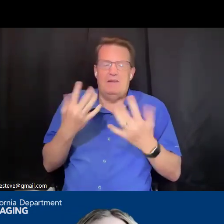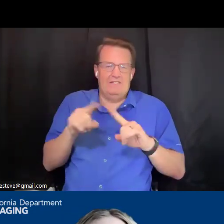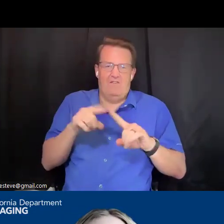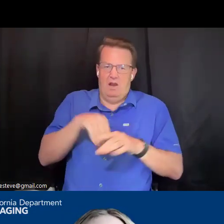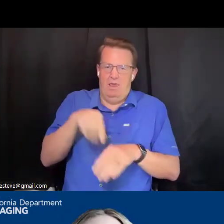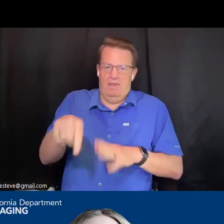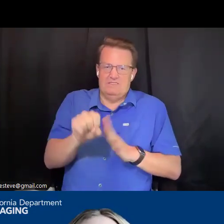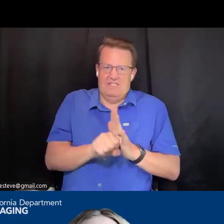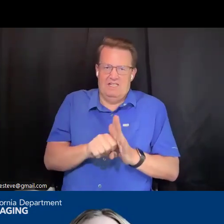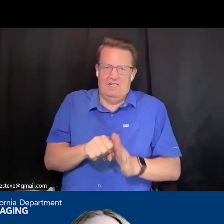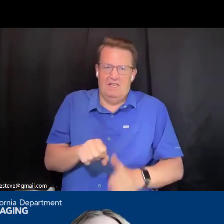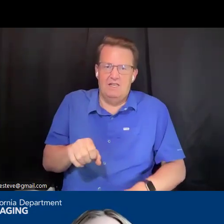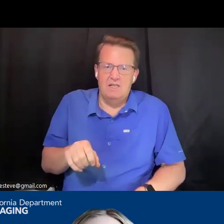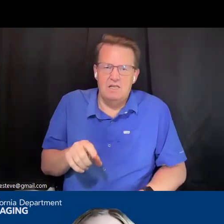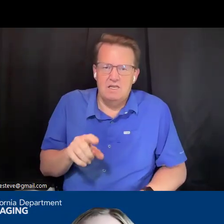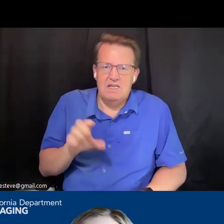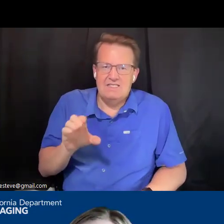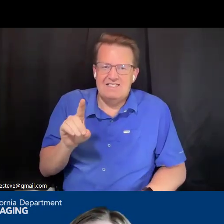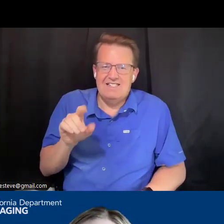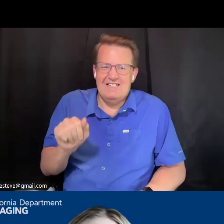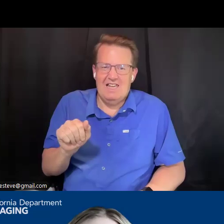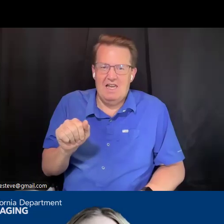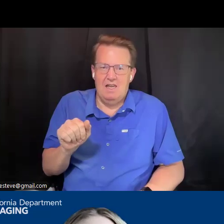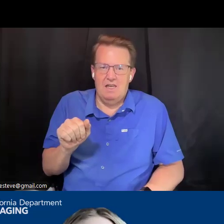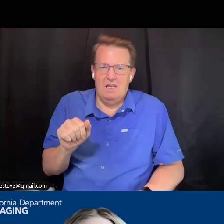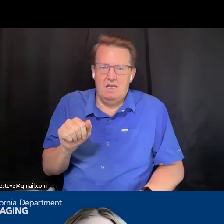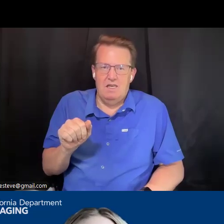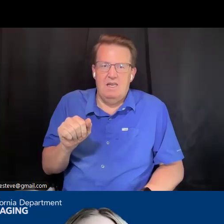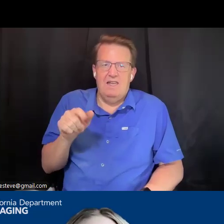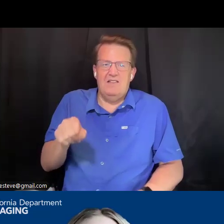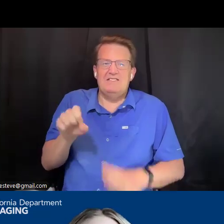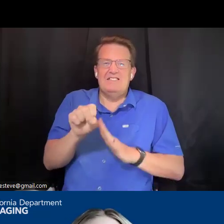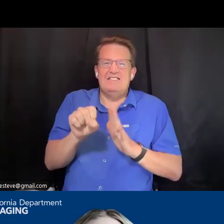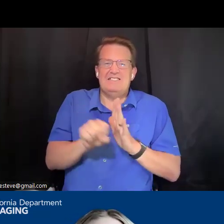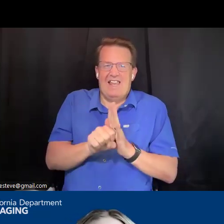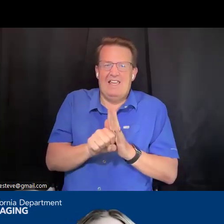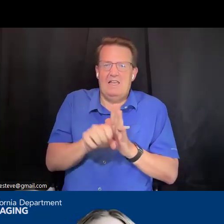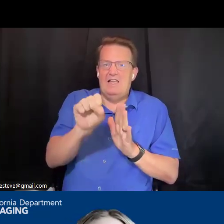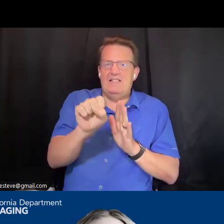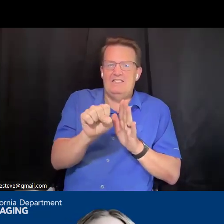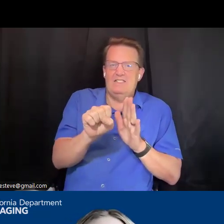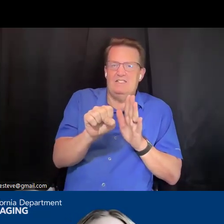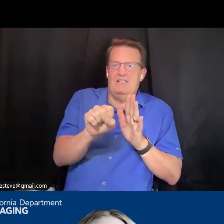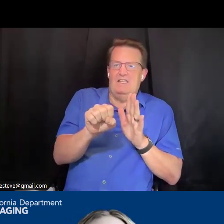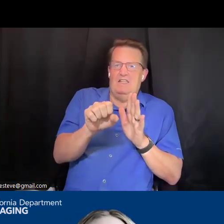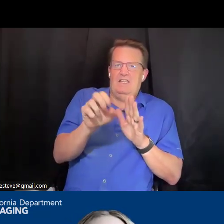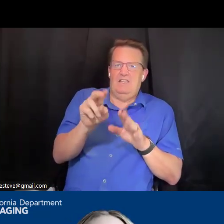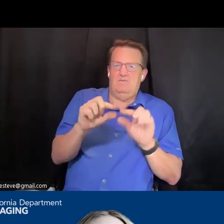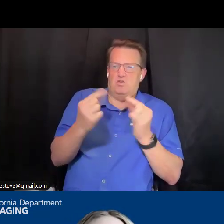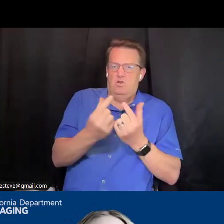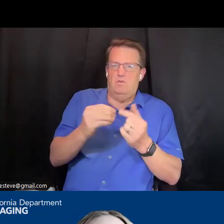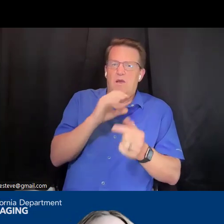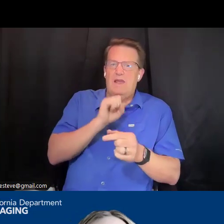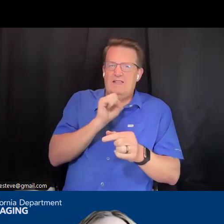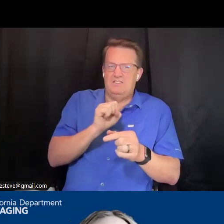CDA is what's referred to as the State Unit on Aging, and that is a title that we have because we